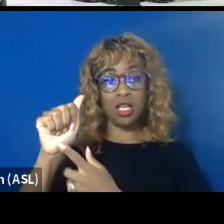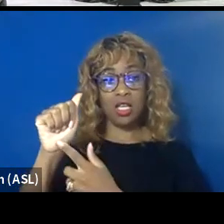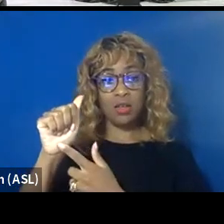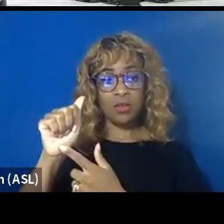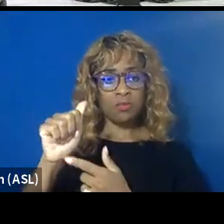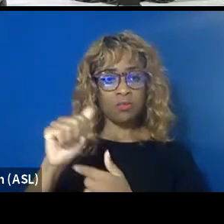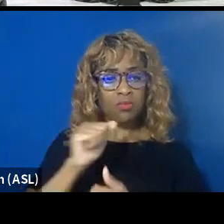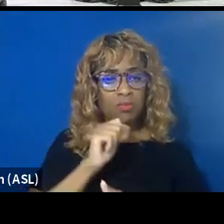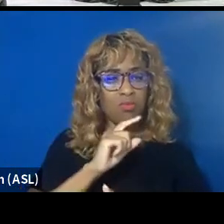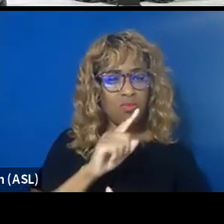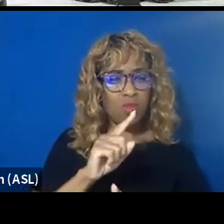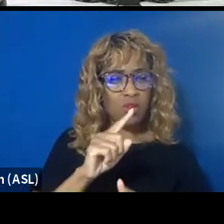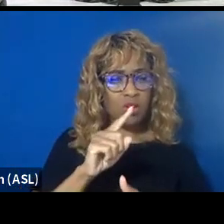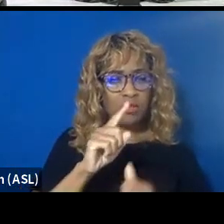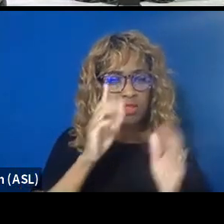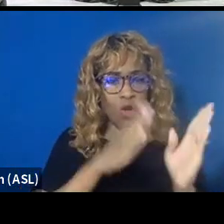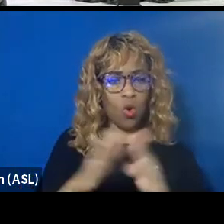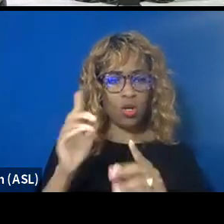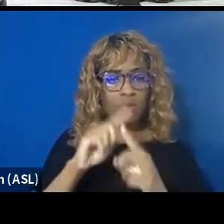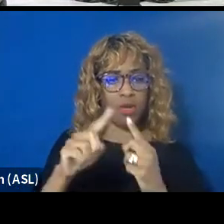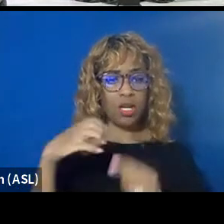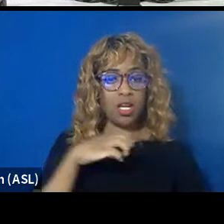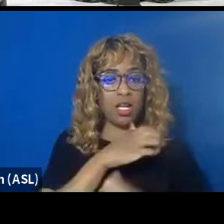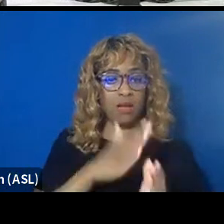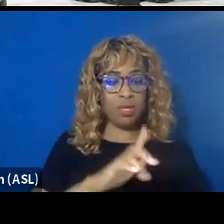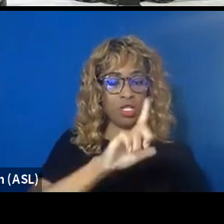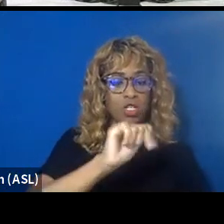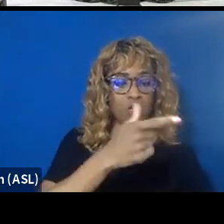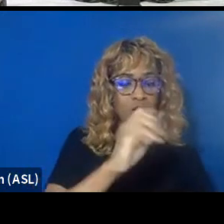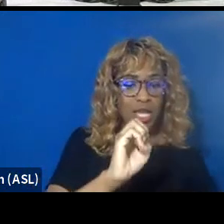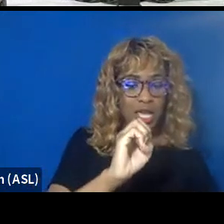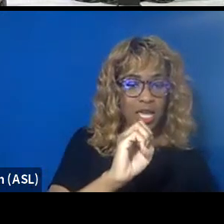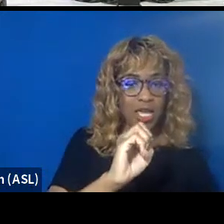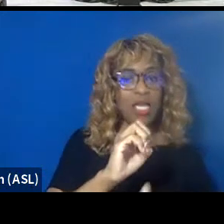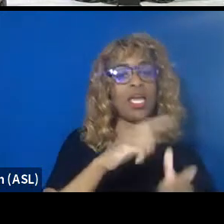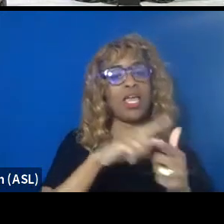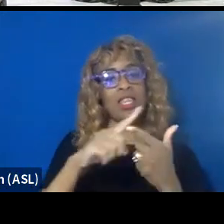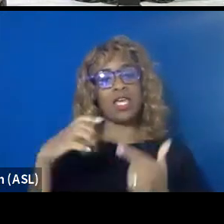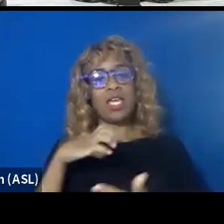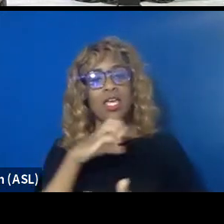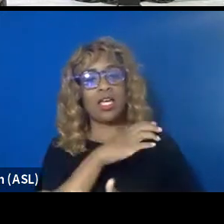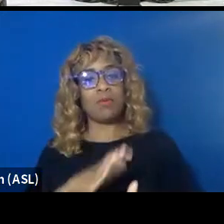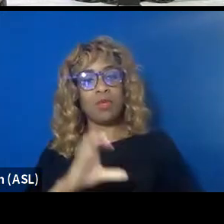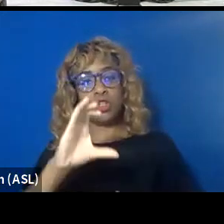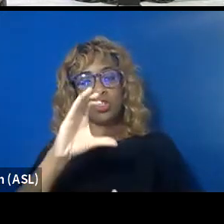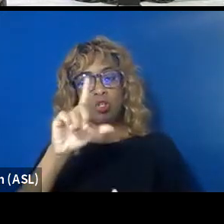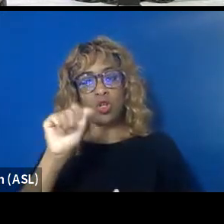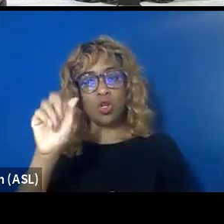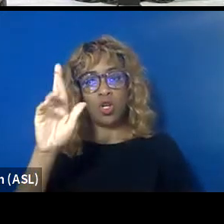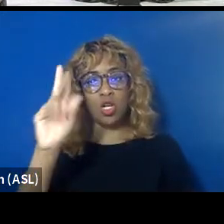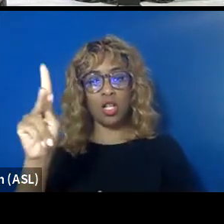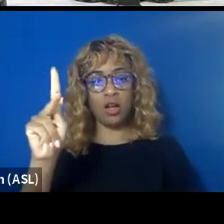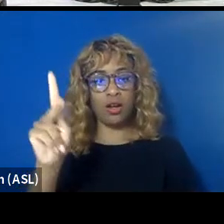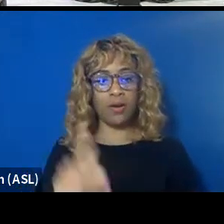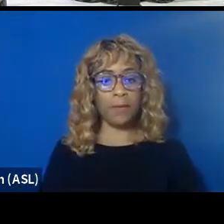I'm not so sure about this order, but I'm going to say Commissioner Lang and then Commissioner Clark.